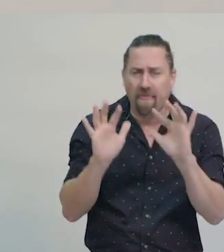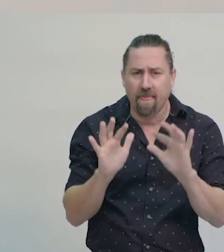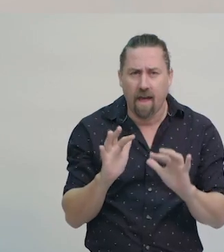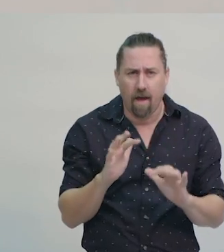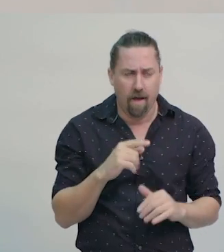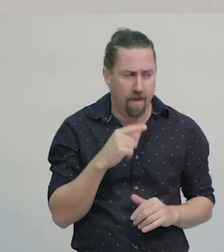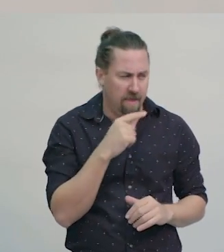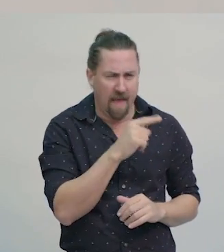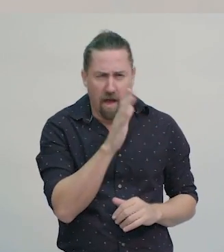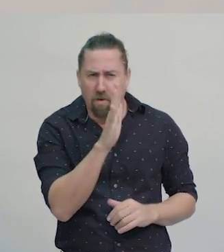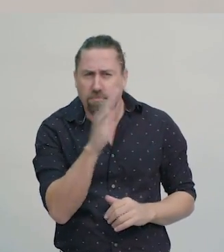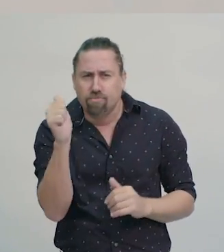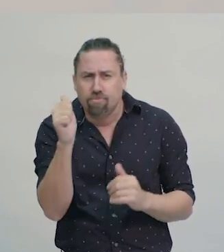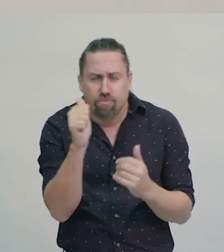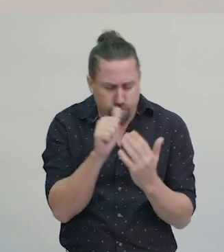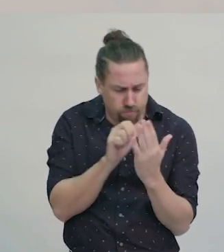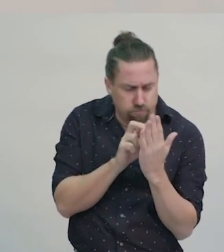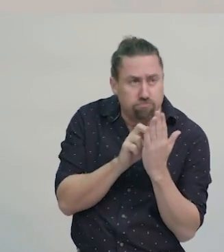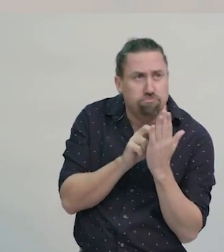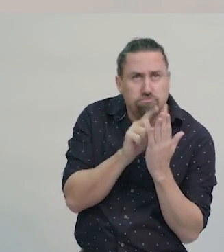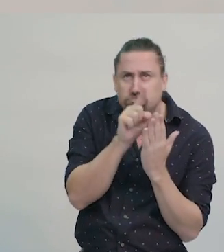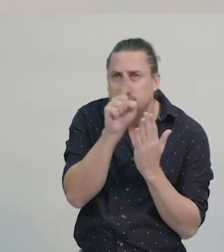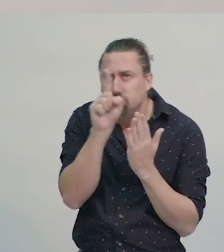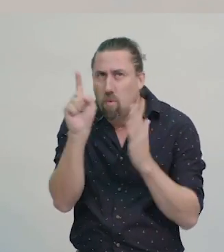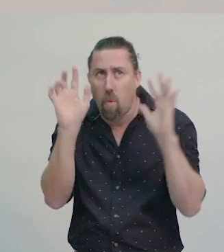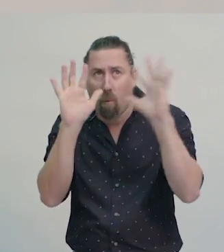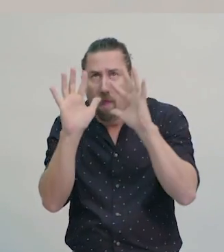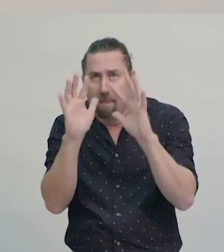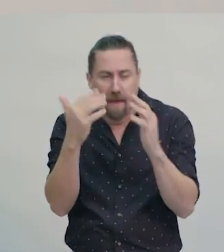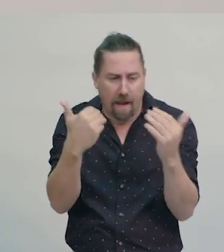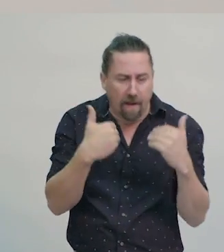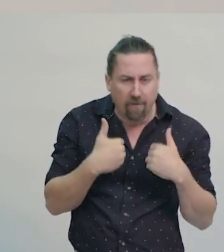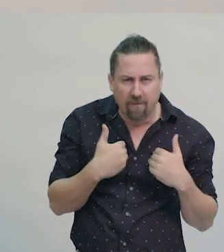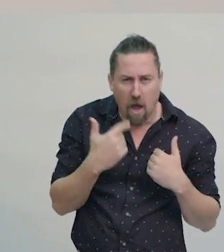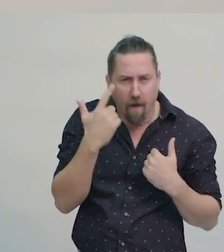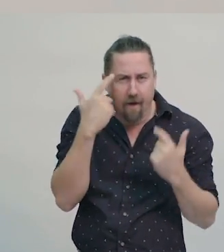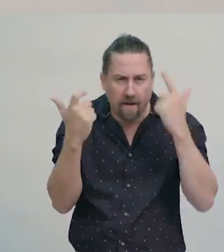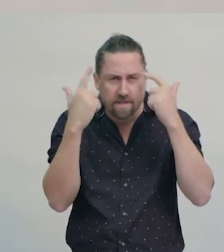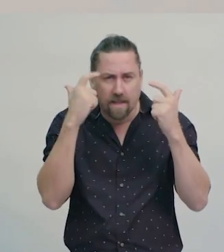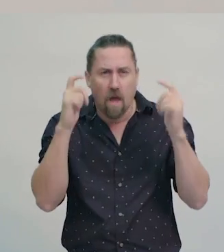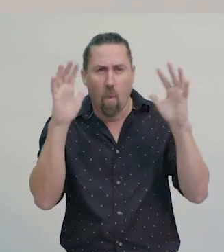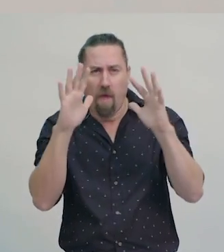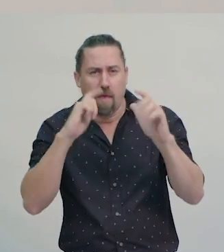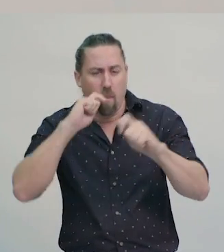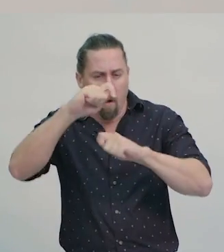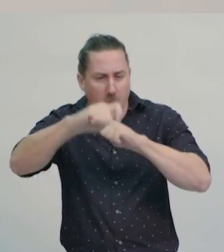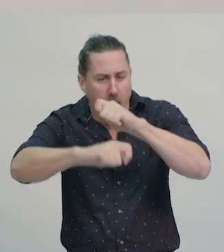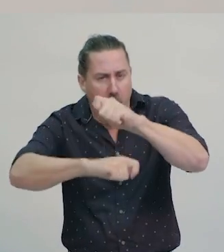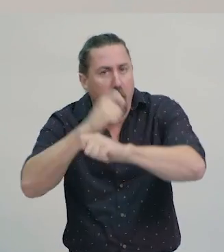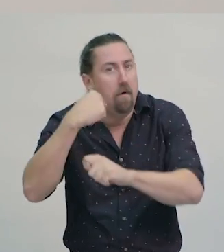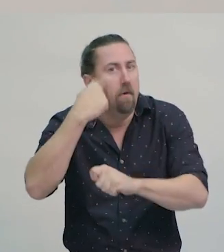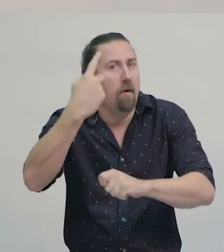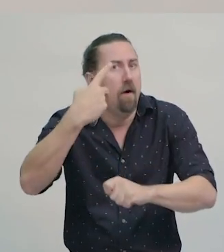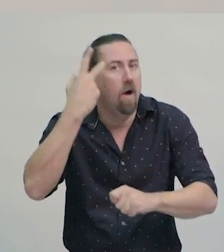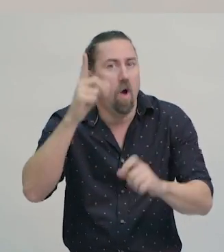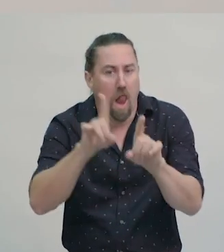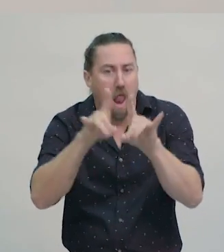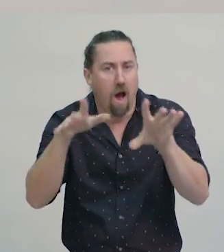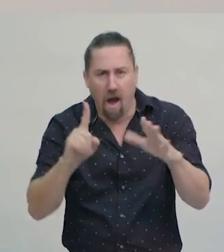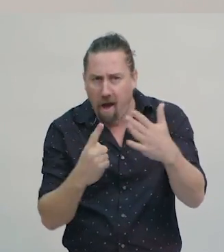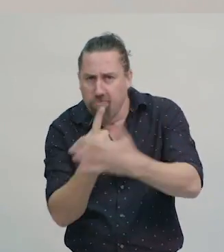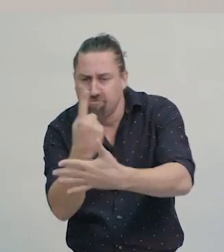of observations. She used her senses of sight, hearing and touch to observe the weather. Miss Mac